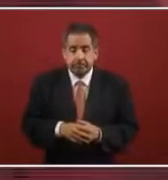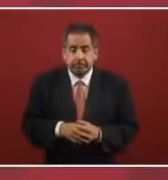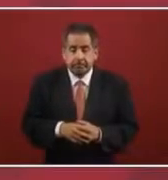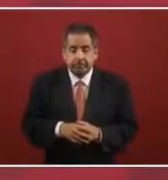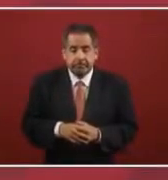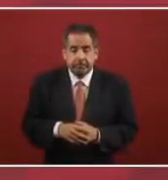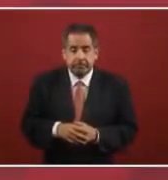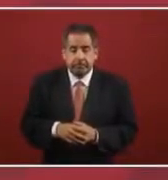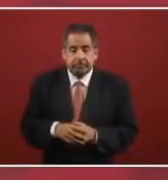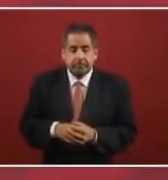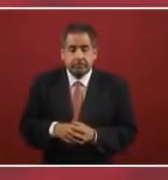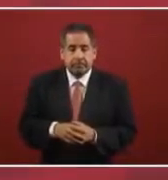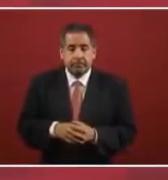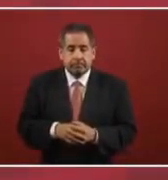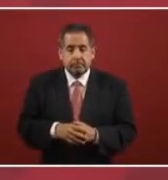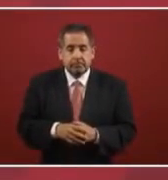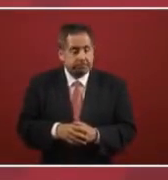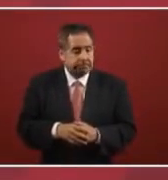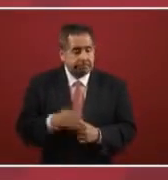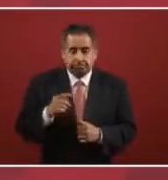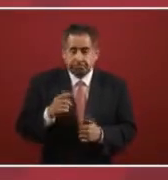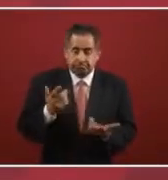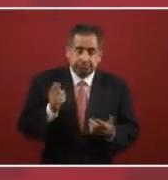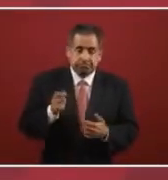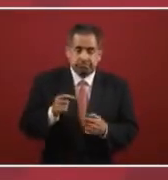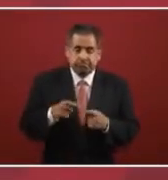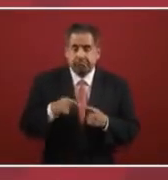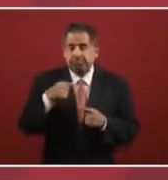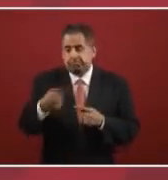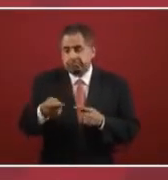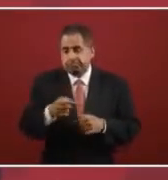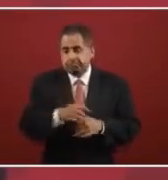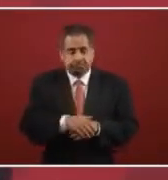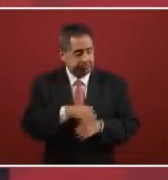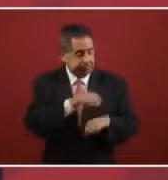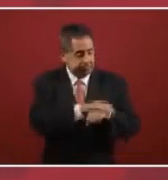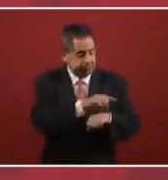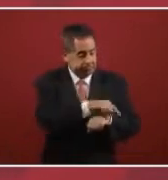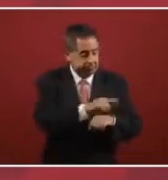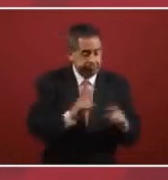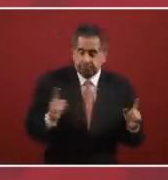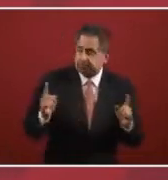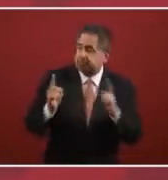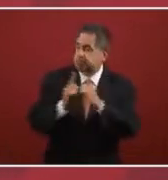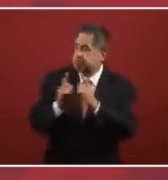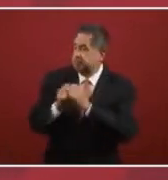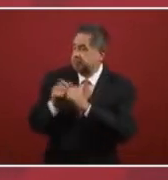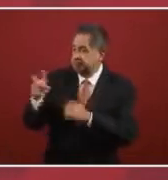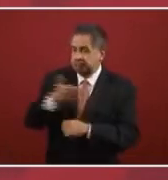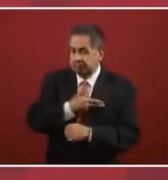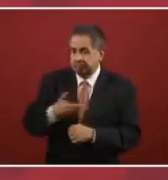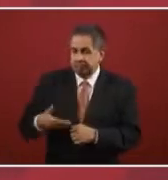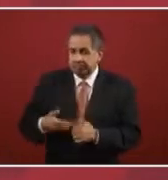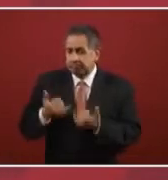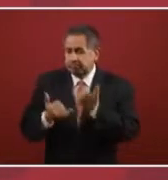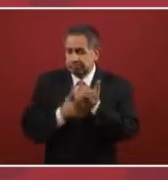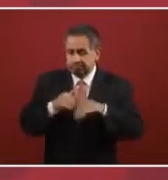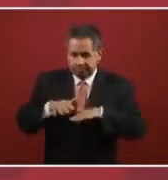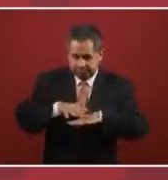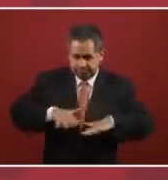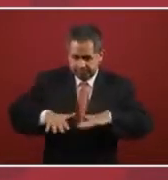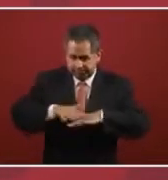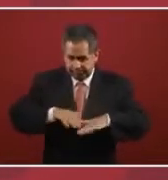they come. en la siguiente The next partida o en el time. siguiente encuentro, Next time he met up with him para jugar dominó, to